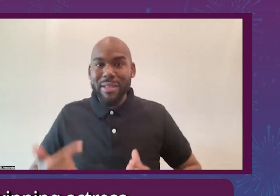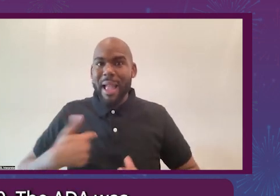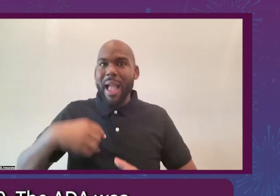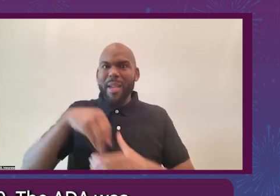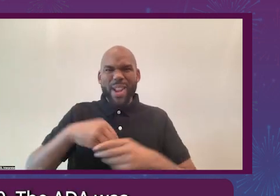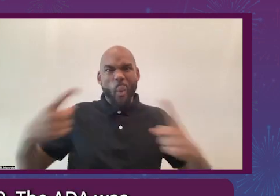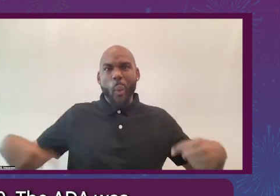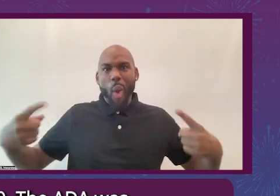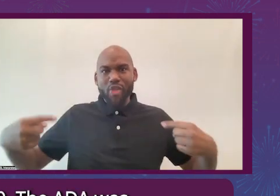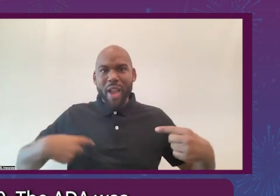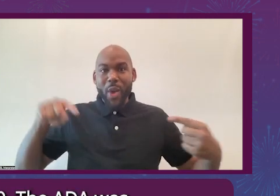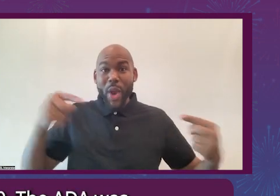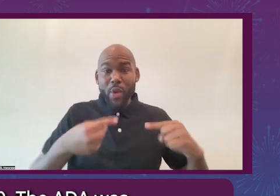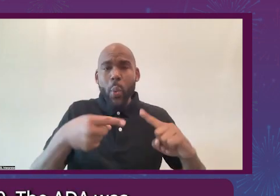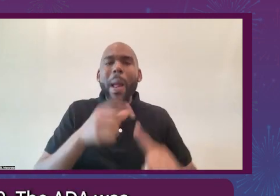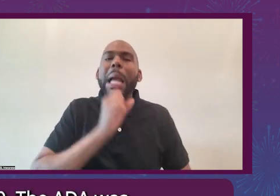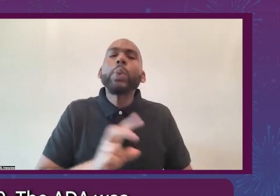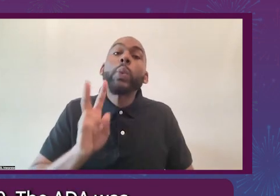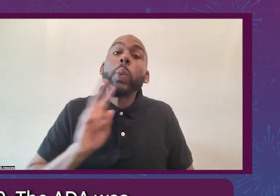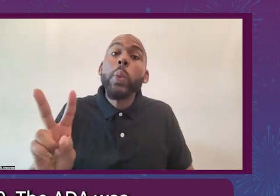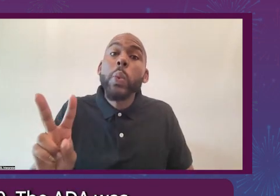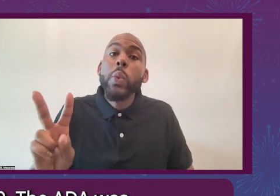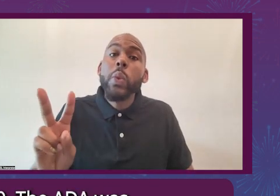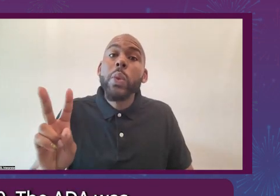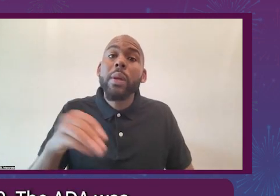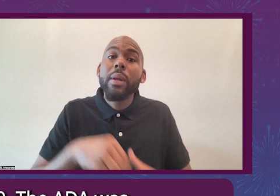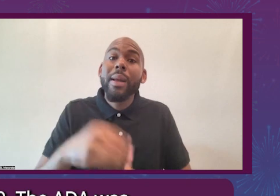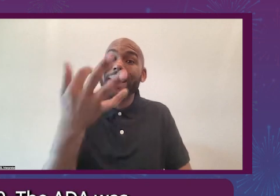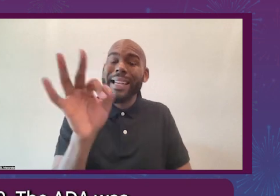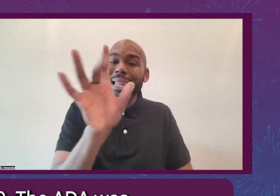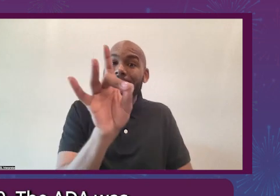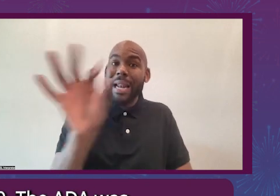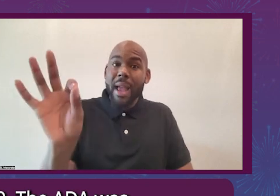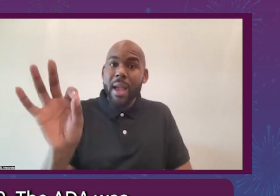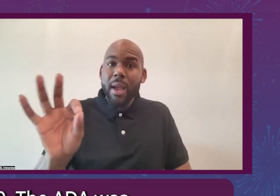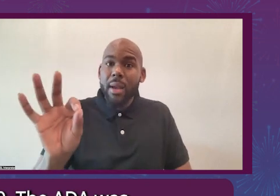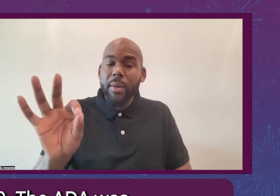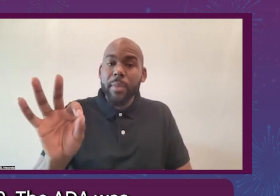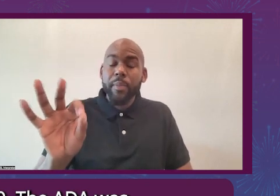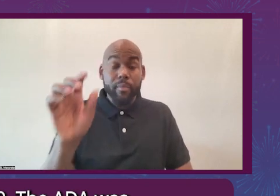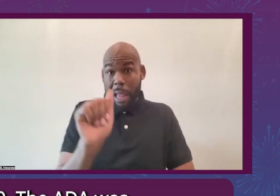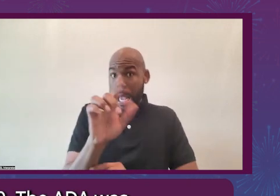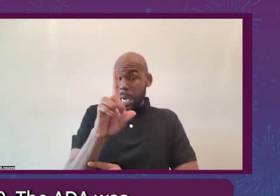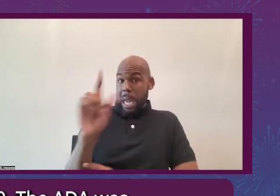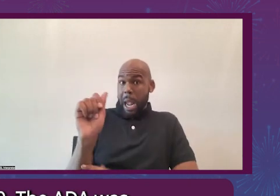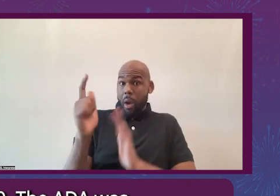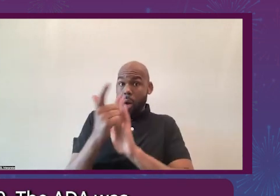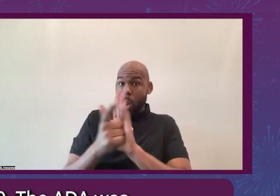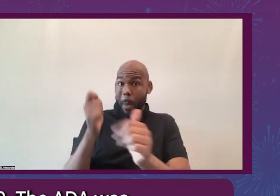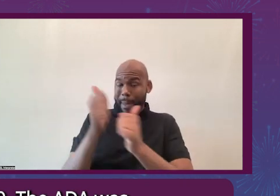was injured when I was 2 years old in 1989. The ADA was passed in